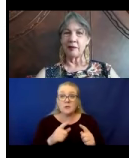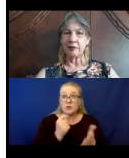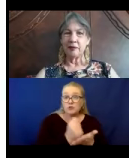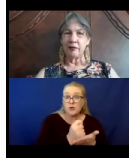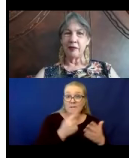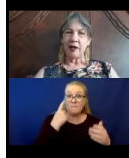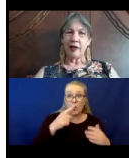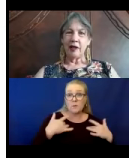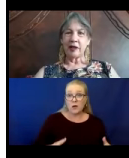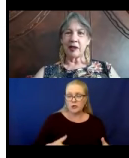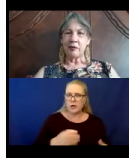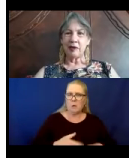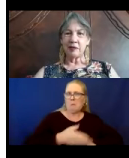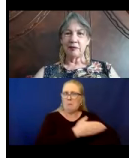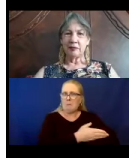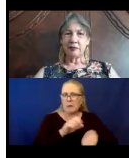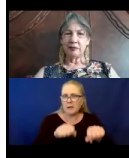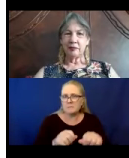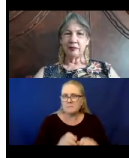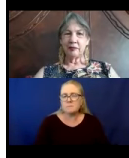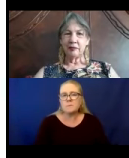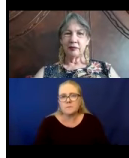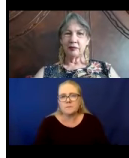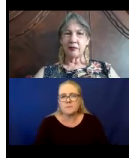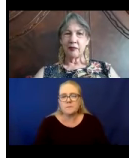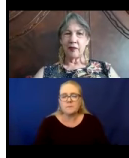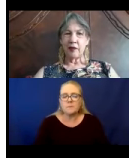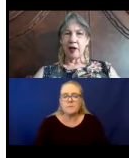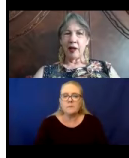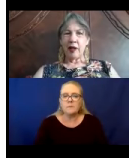around. Next slide, please.